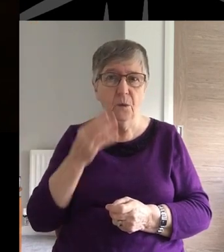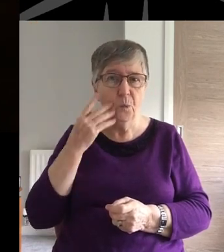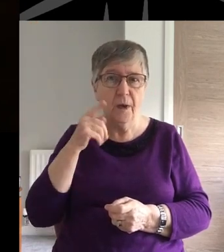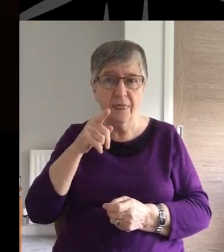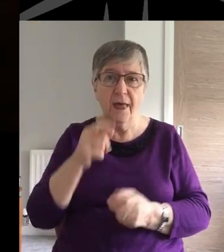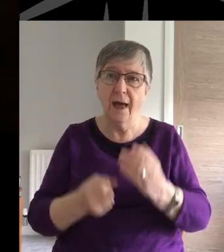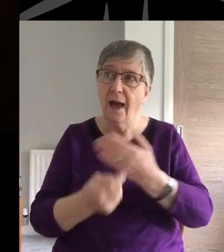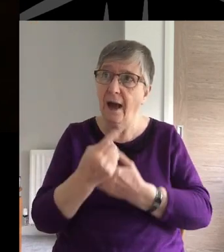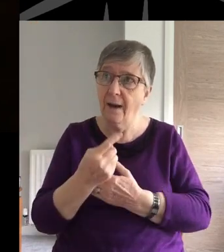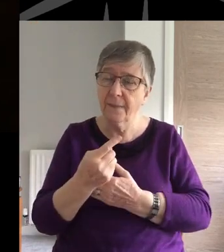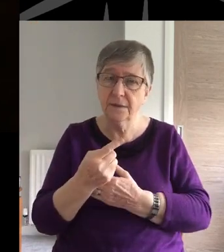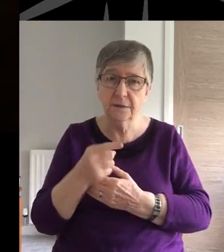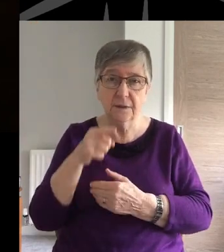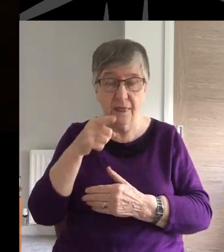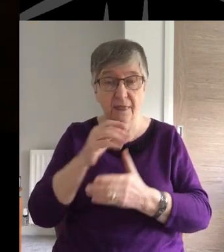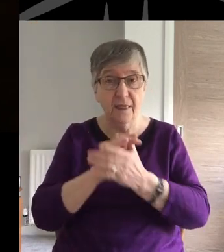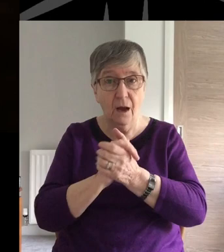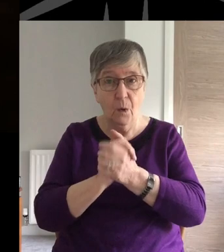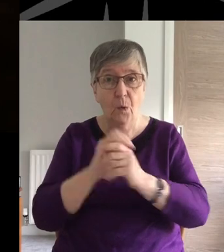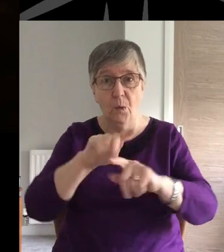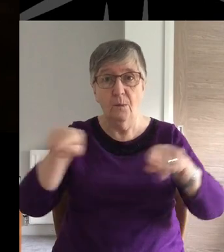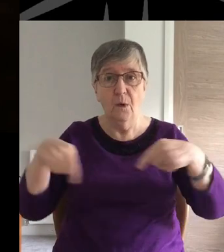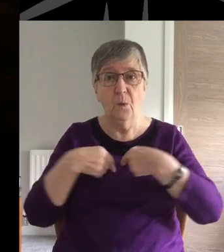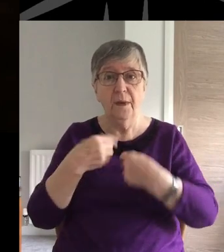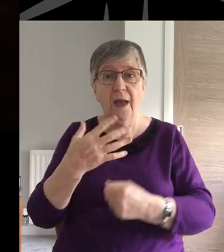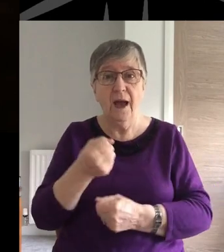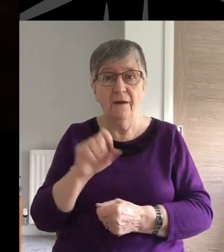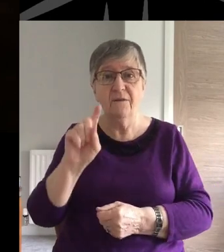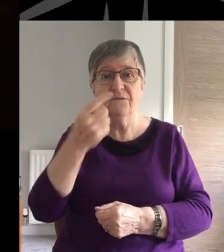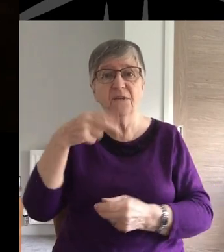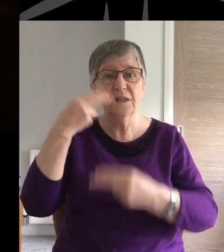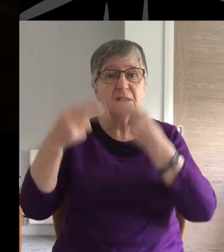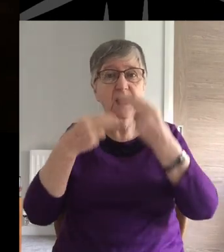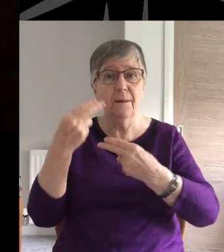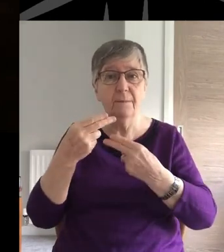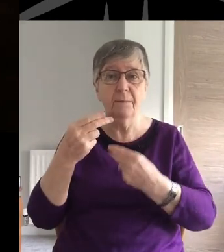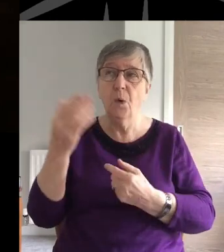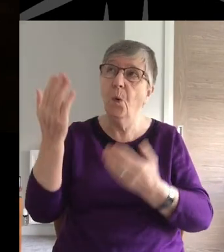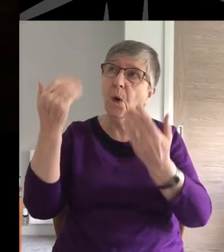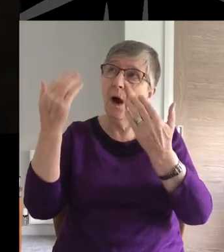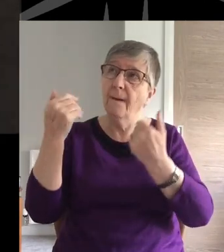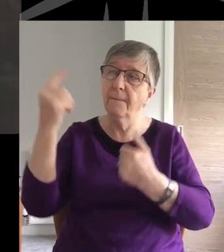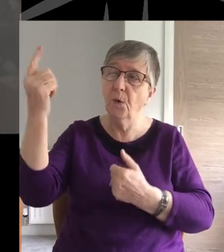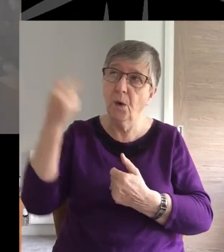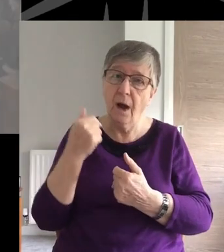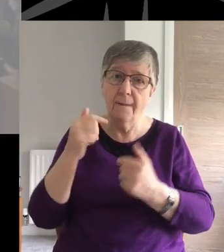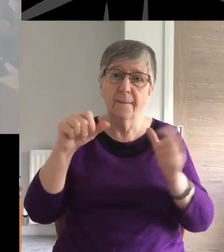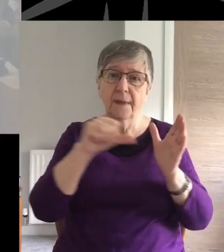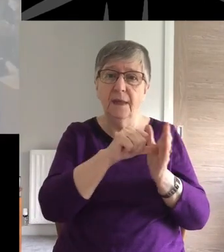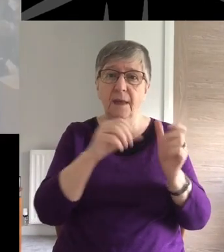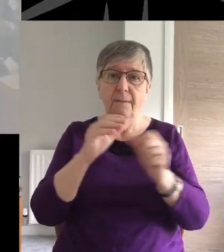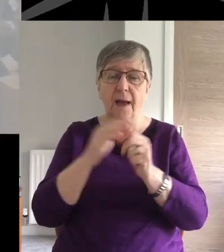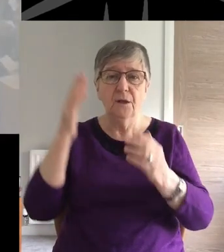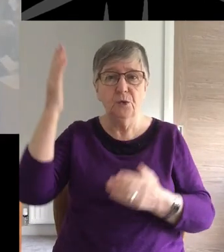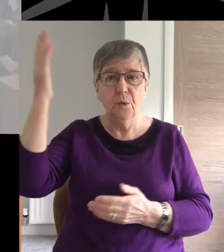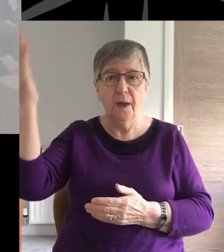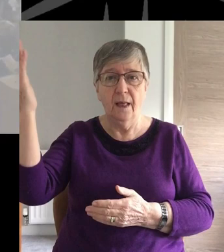that that gives in our first hymn this morning, O Come, Emmanuel.